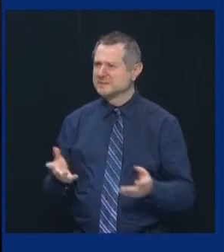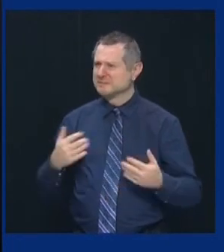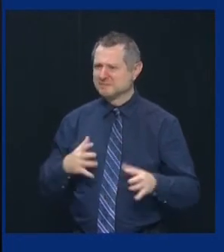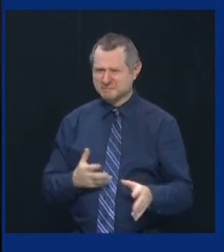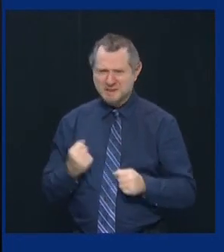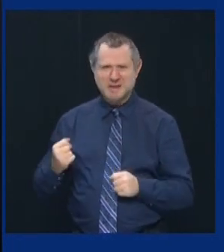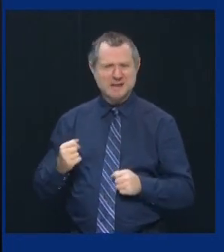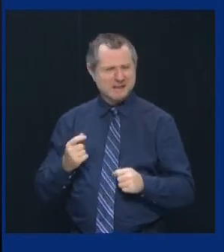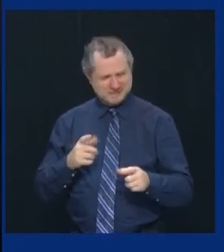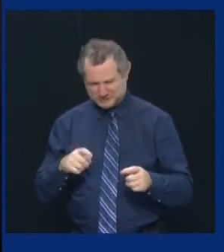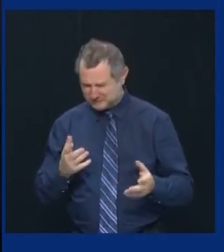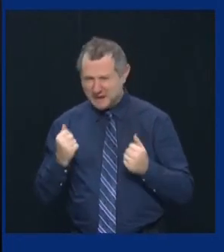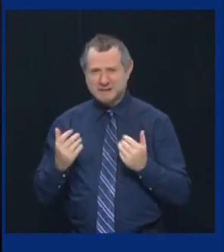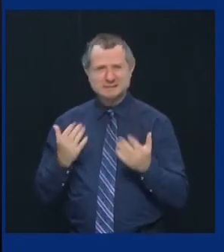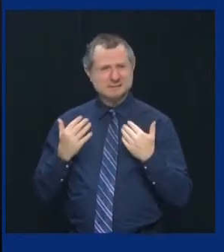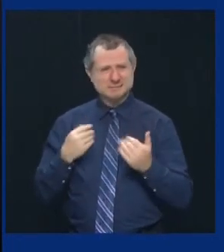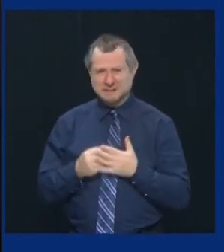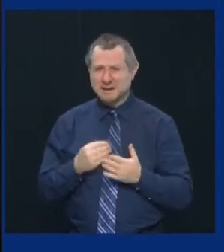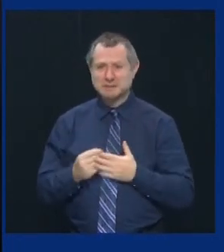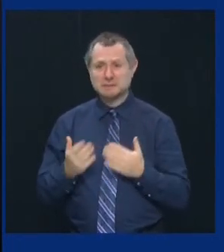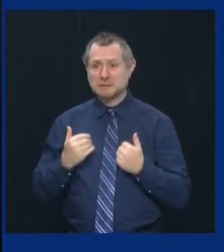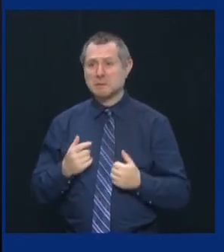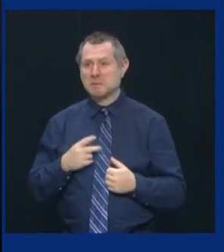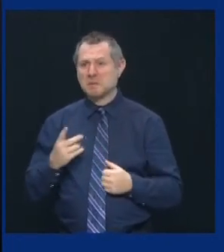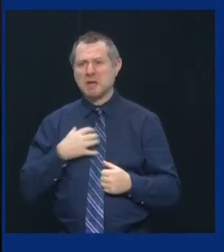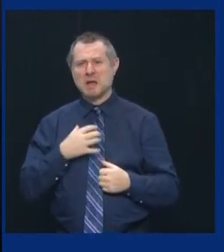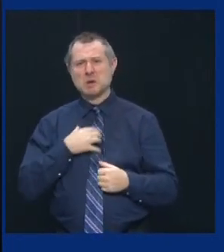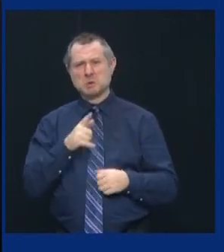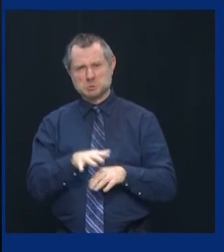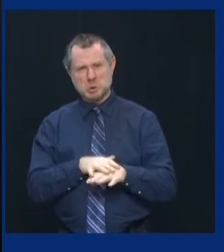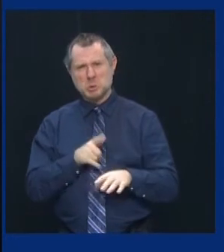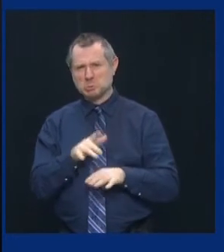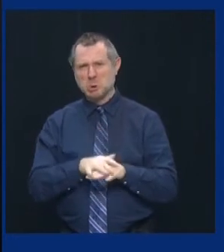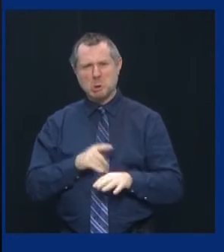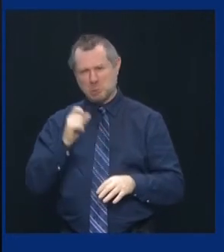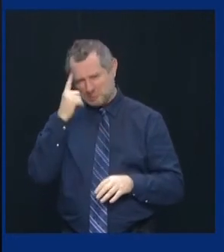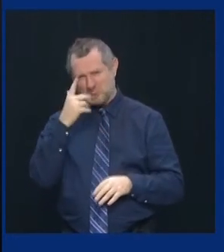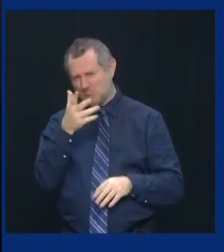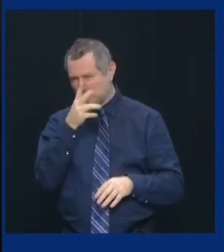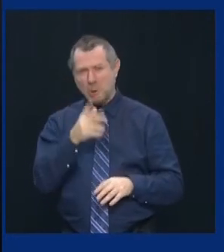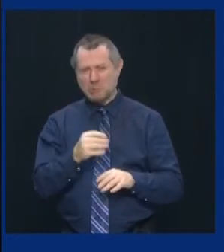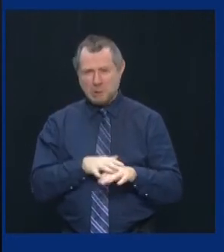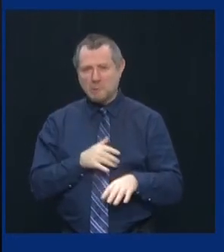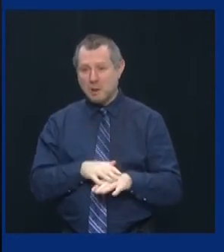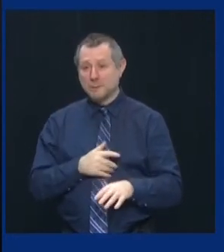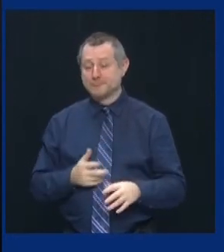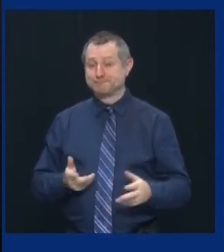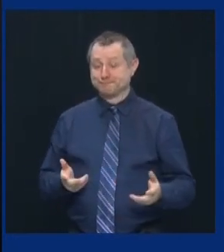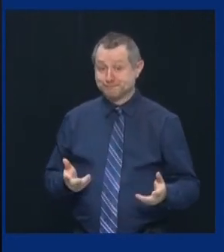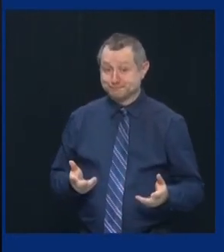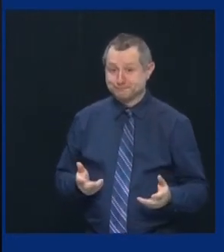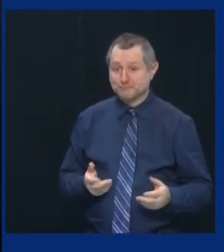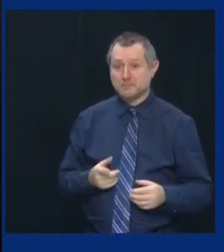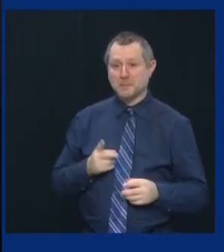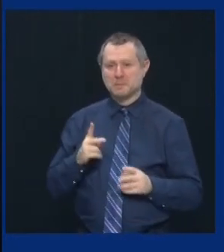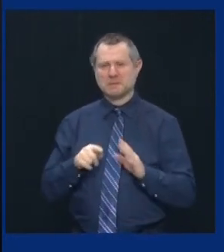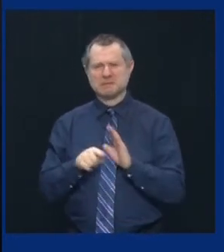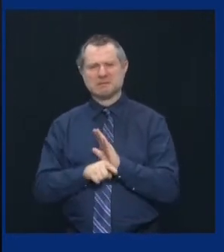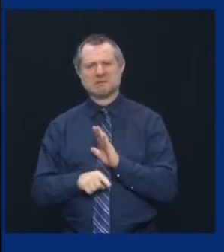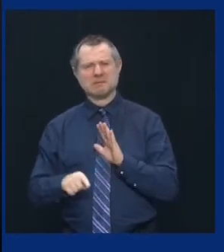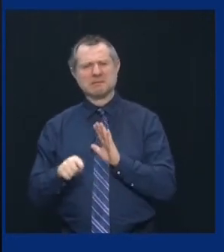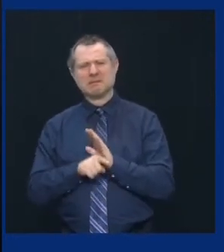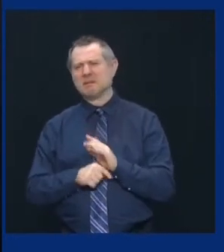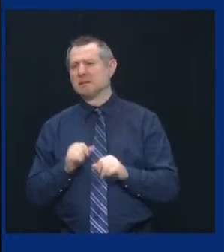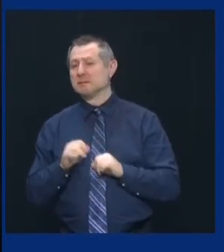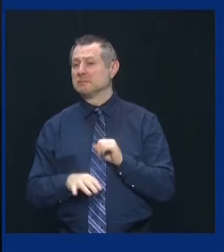Why aren't you getting them out fast? You're slow. You're hurting people. You're demonic. I said, yeah, but the